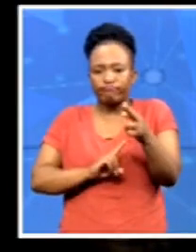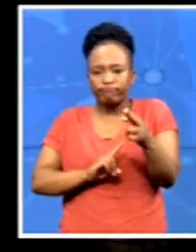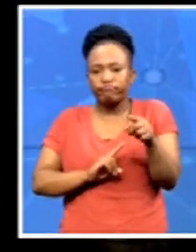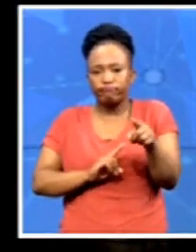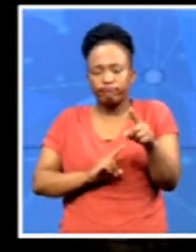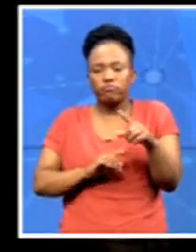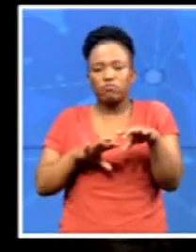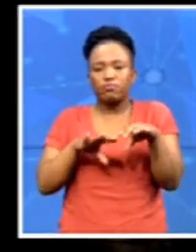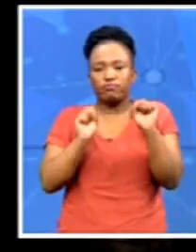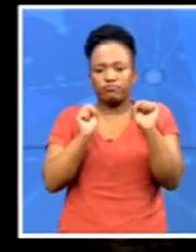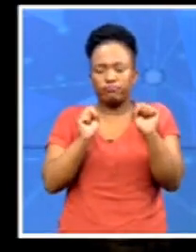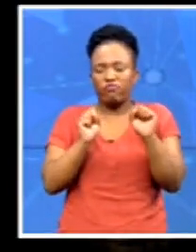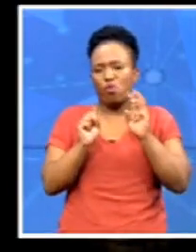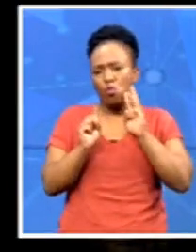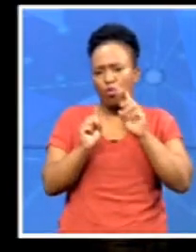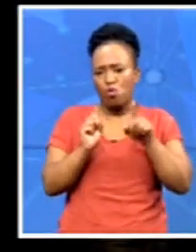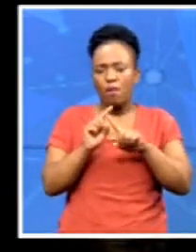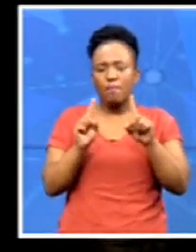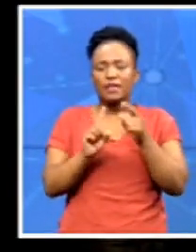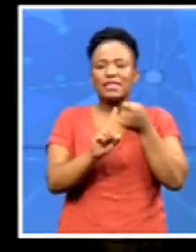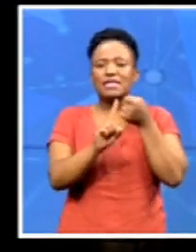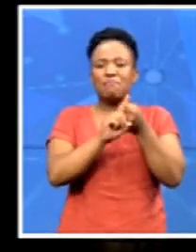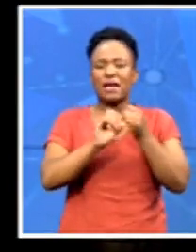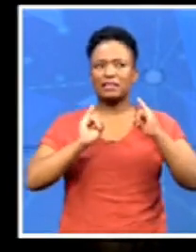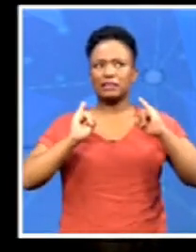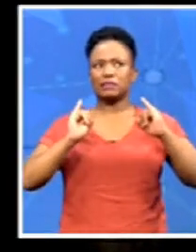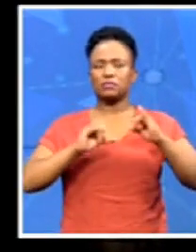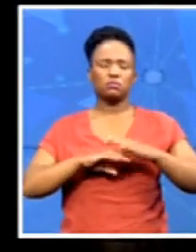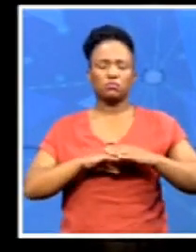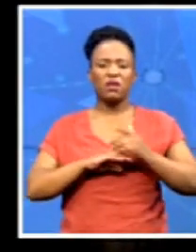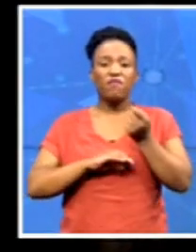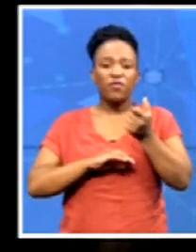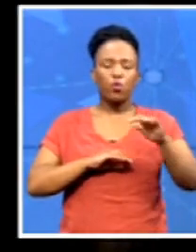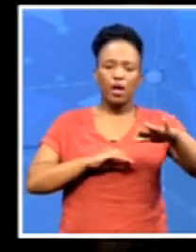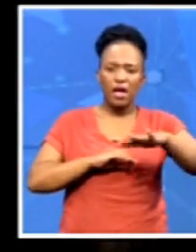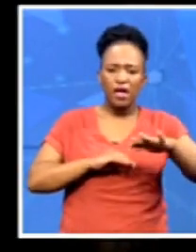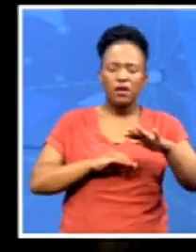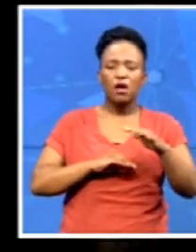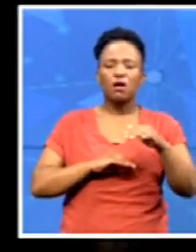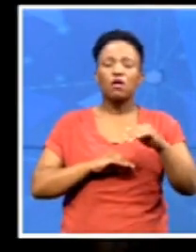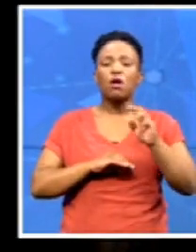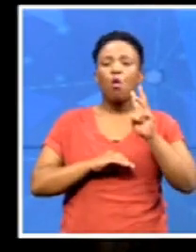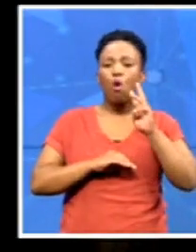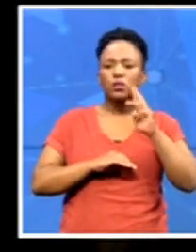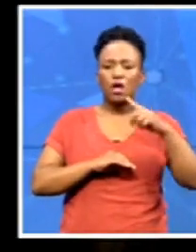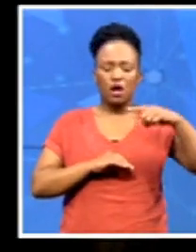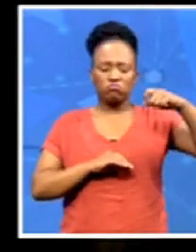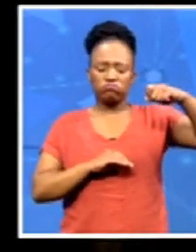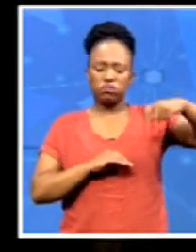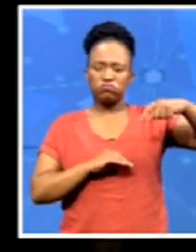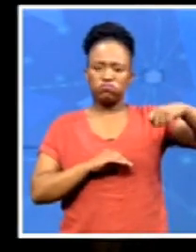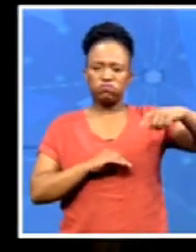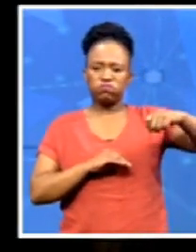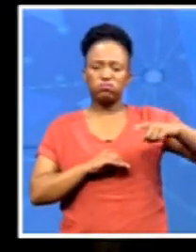Few areas were experiencing water pressure coming out of their taps. And in this instance, we woke up this morning.